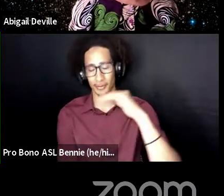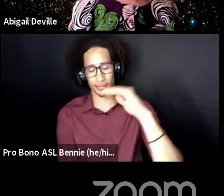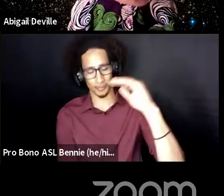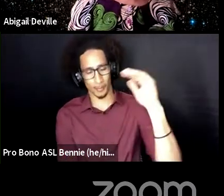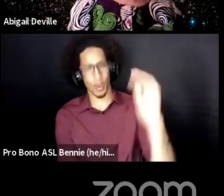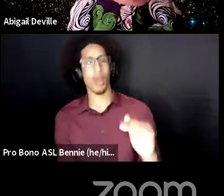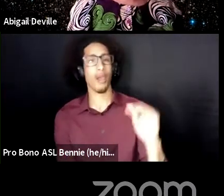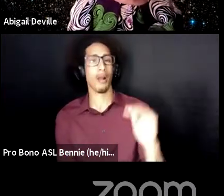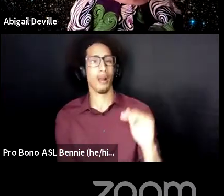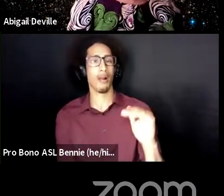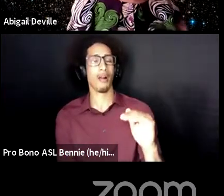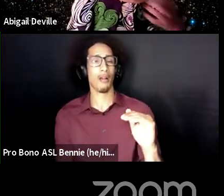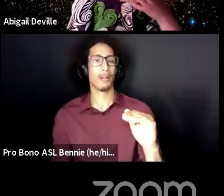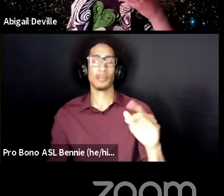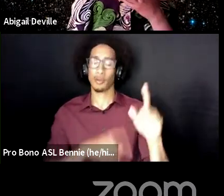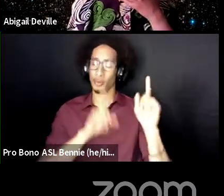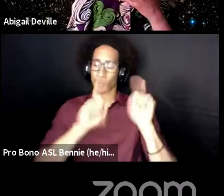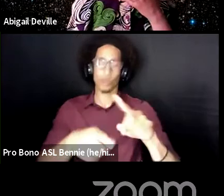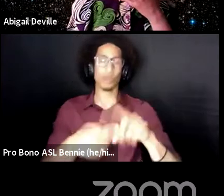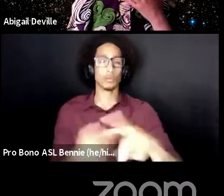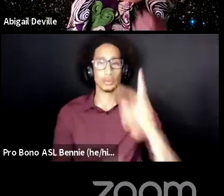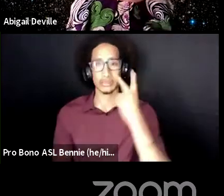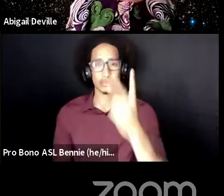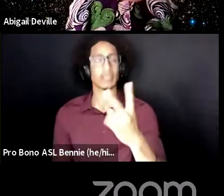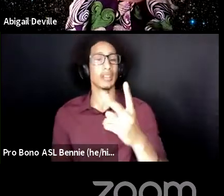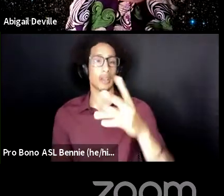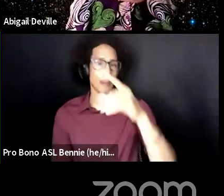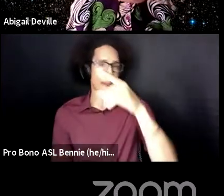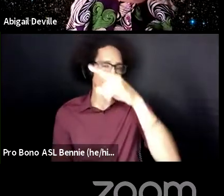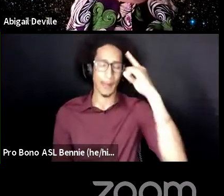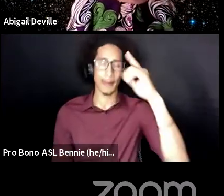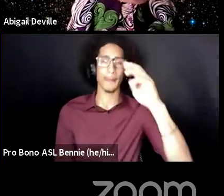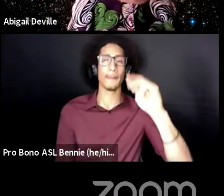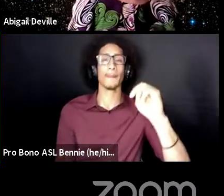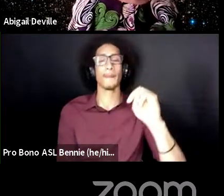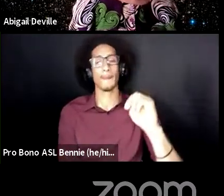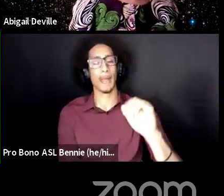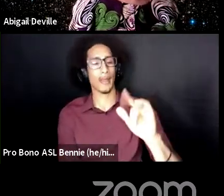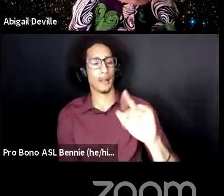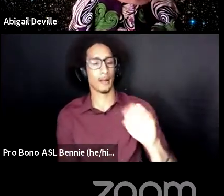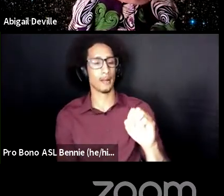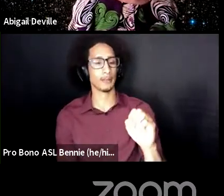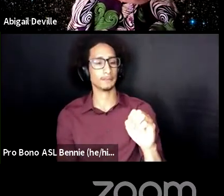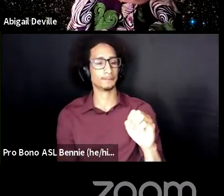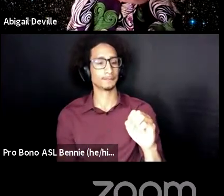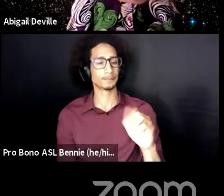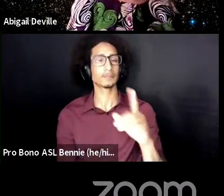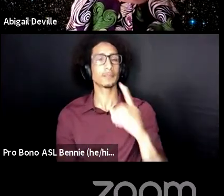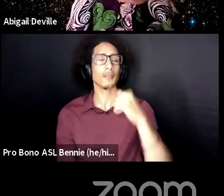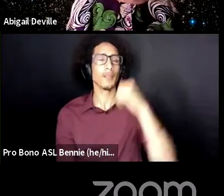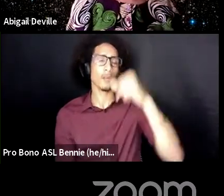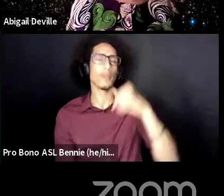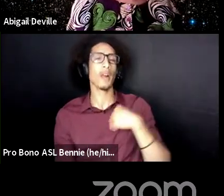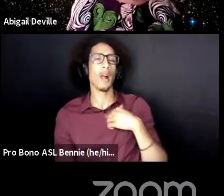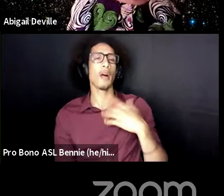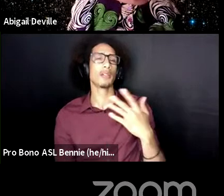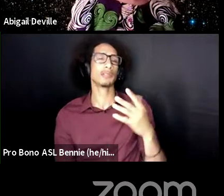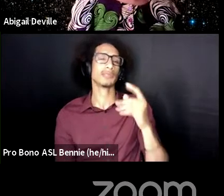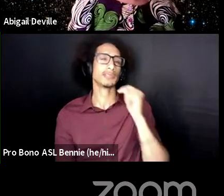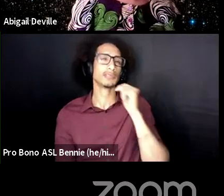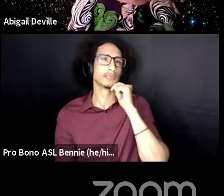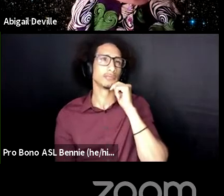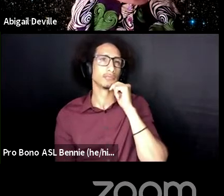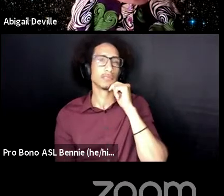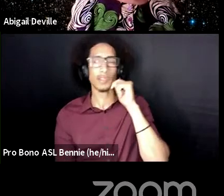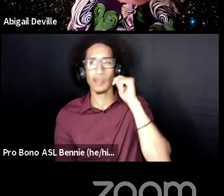see Black Male. I remember being slightly small, or teenage small, maybe I was an adult.